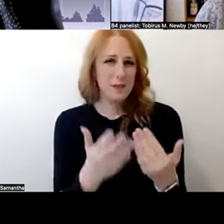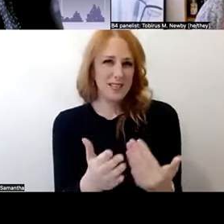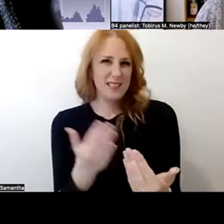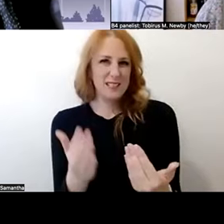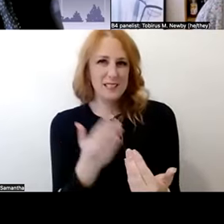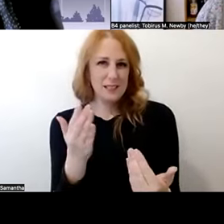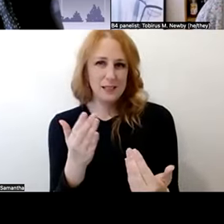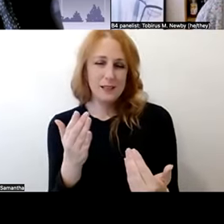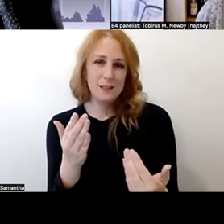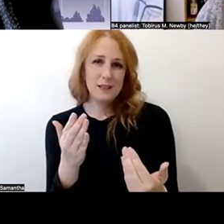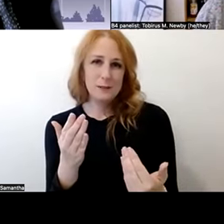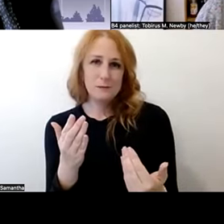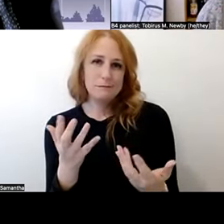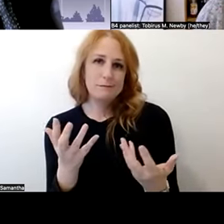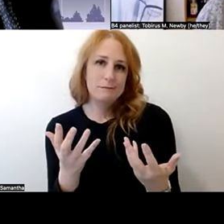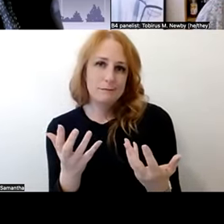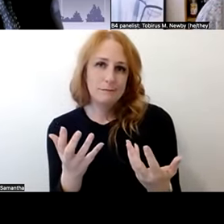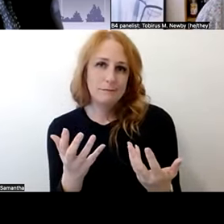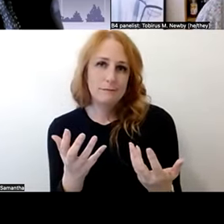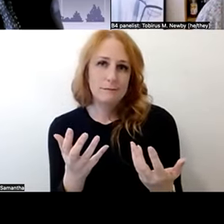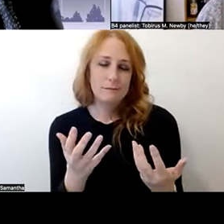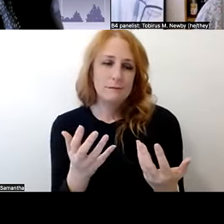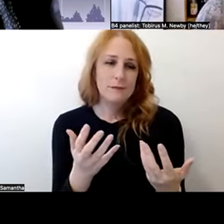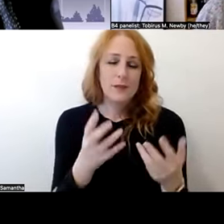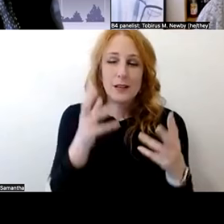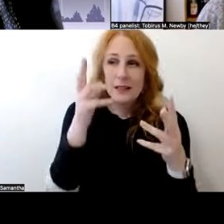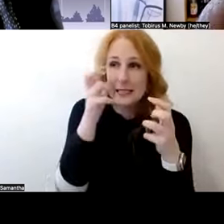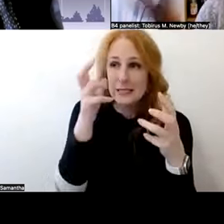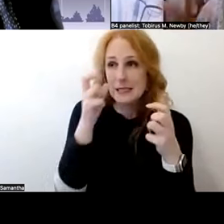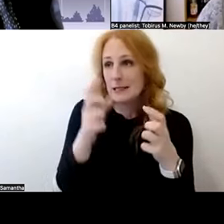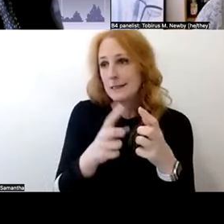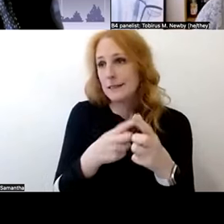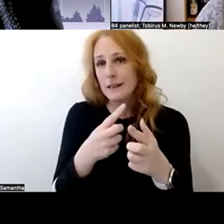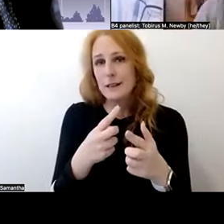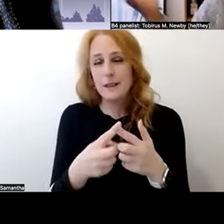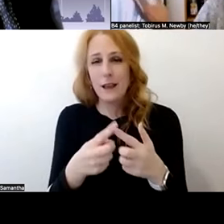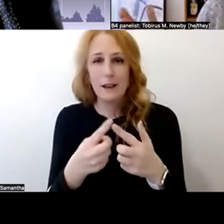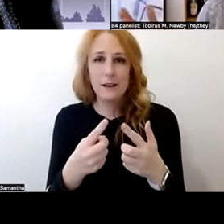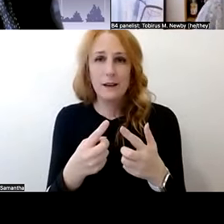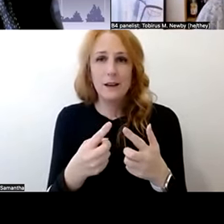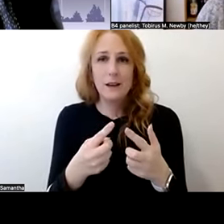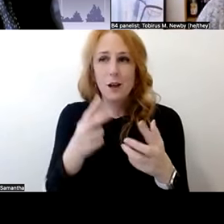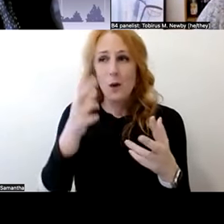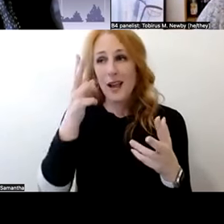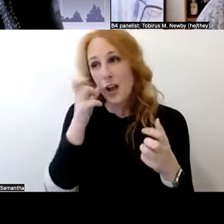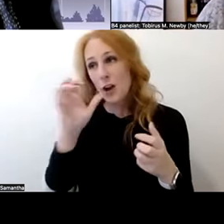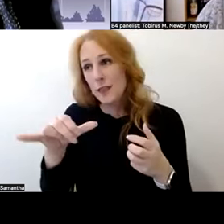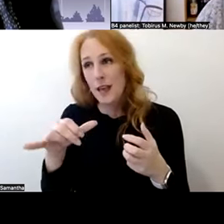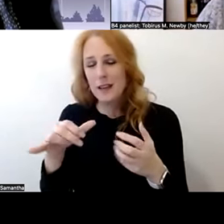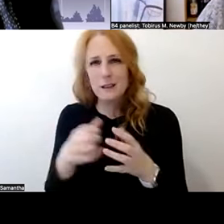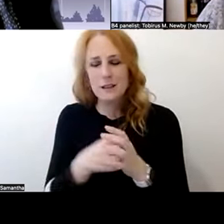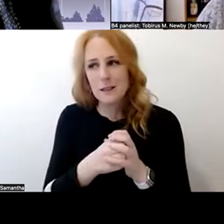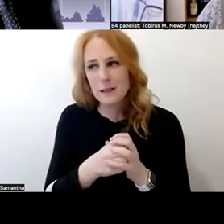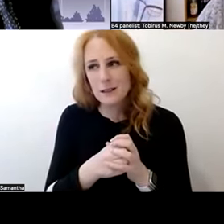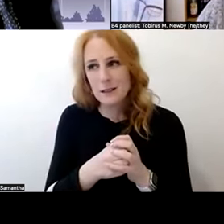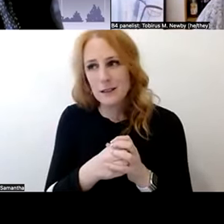it's easy to discount these, you know, even the concept of listening, because we just think about it as just hearing something and then I'm like, okay, well, I've heard it. But what I'm talking